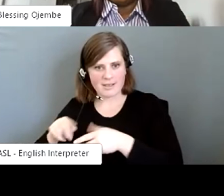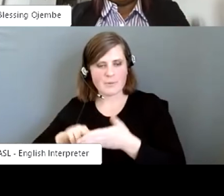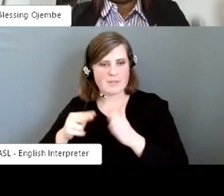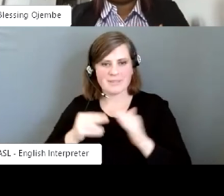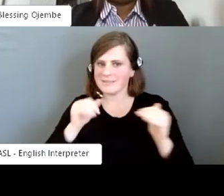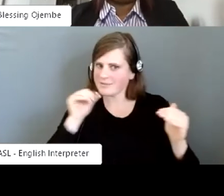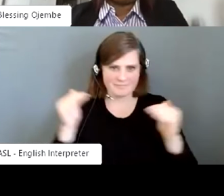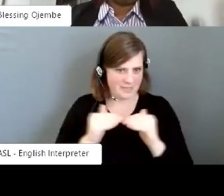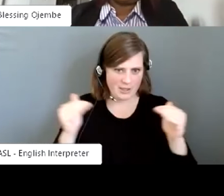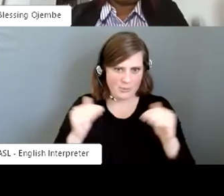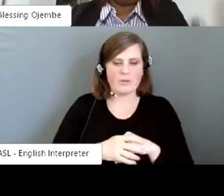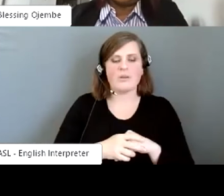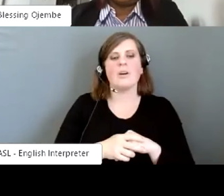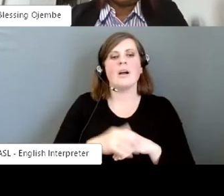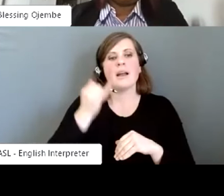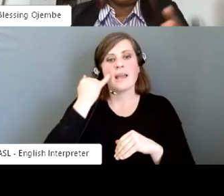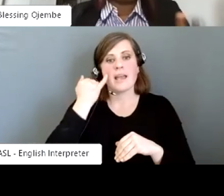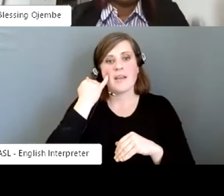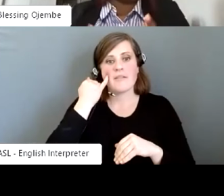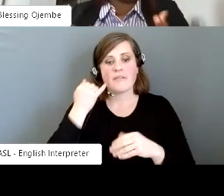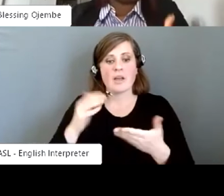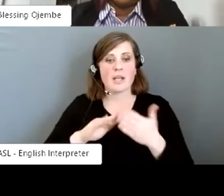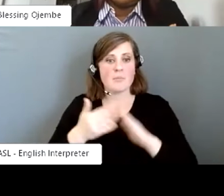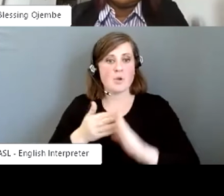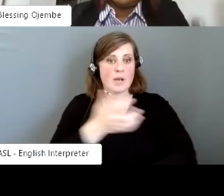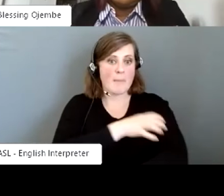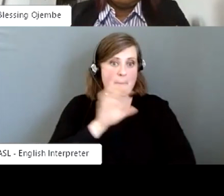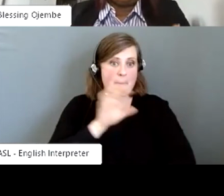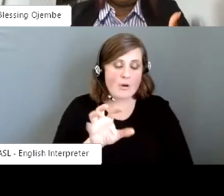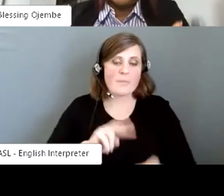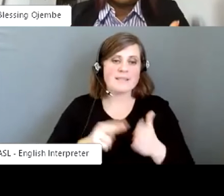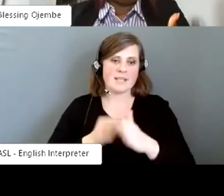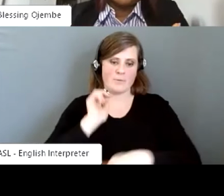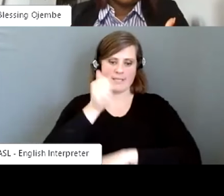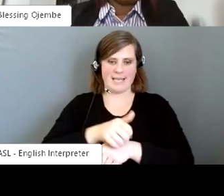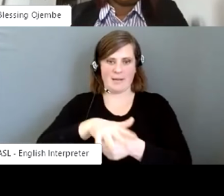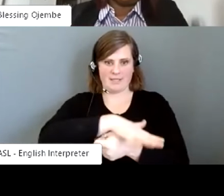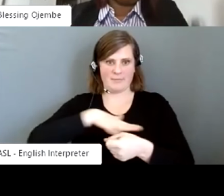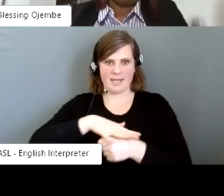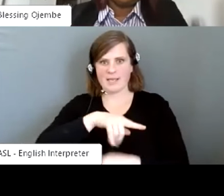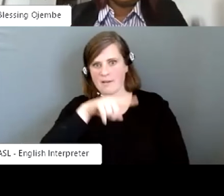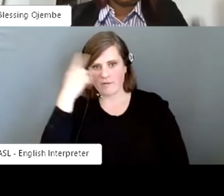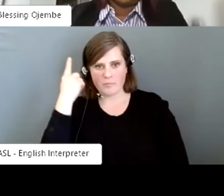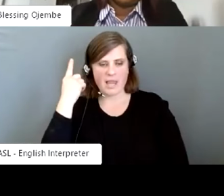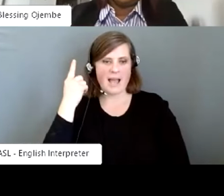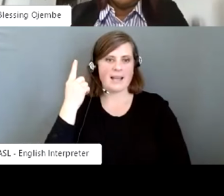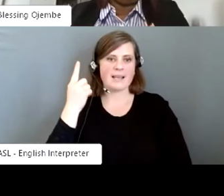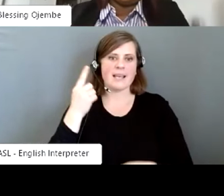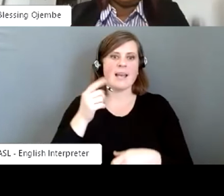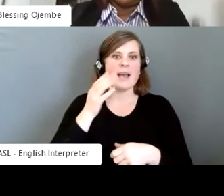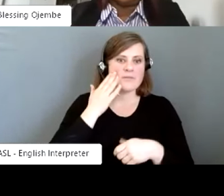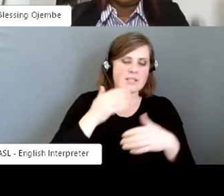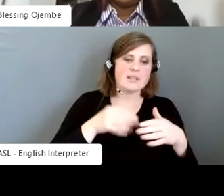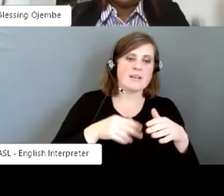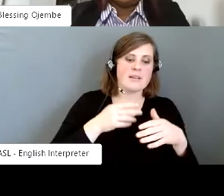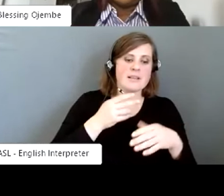Black-centric and focus on community empowerment, we create space for Black and racialized seniors to feel seen and